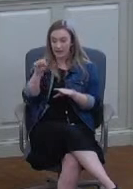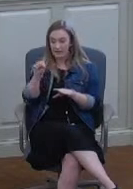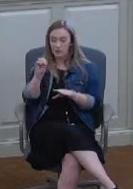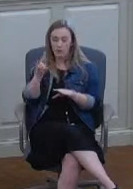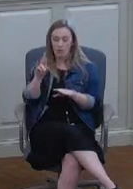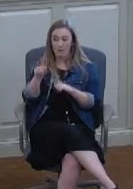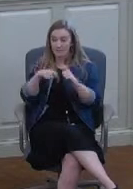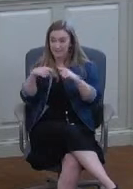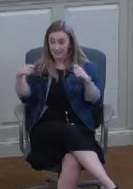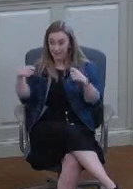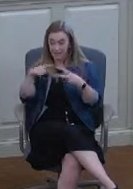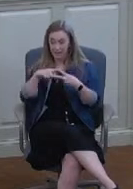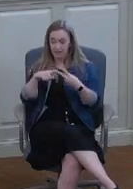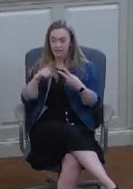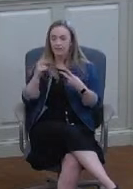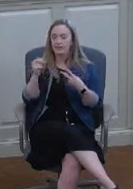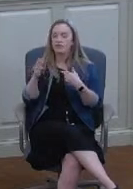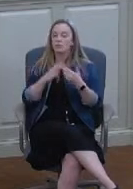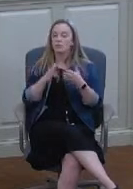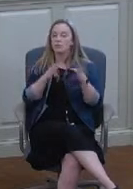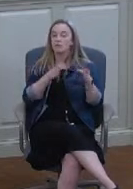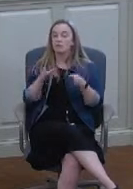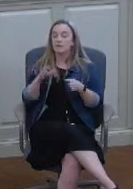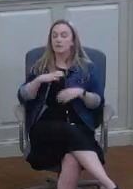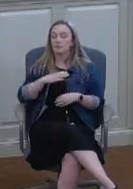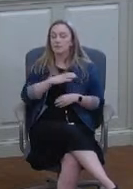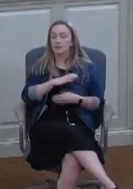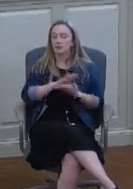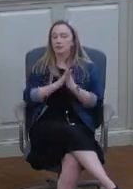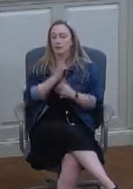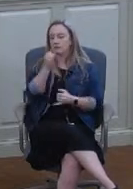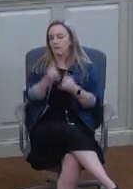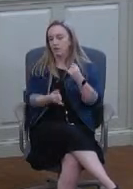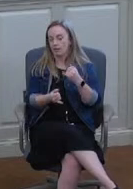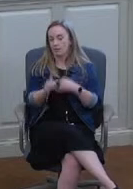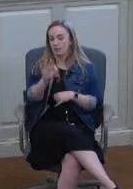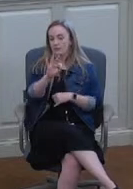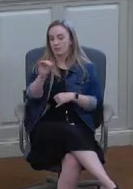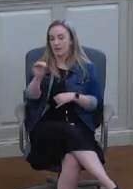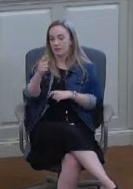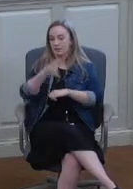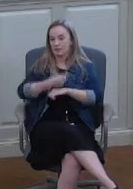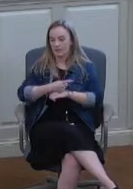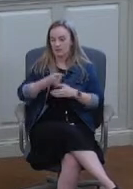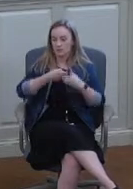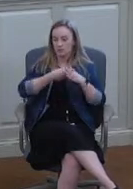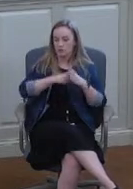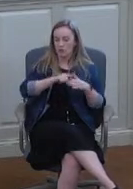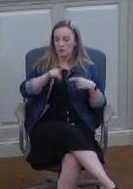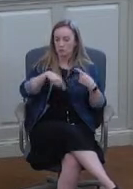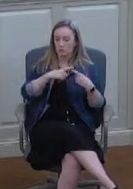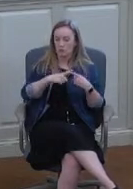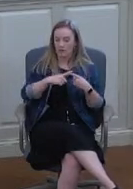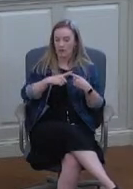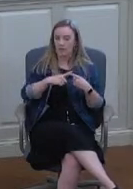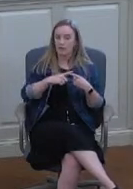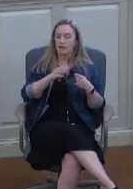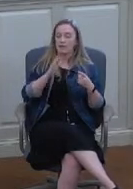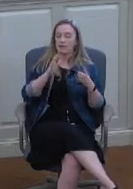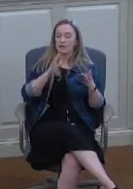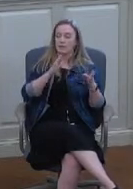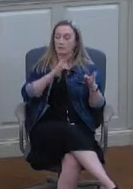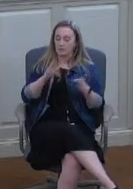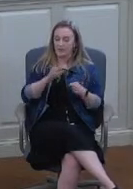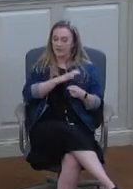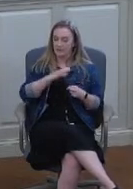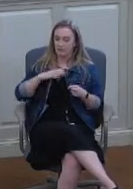the recommendation from the planning commission is what becomes final. The 90 days is triggered from when the planning commission delivers this to you, so it's